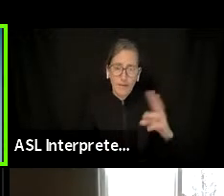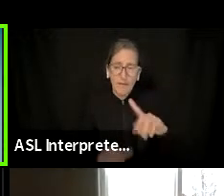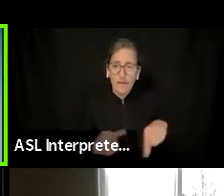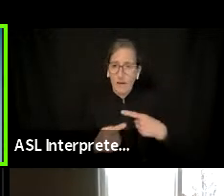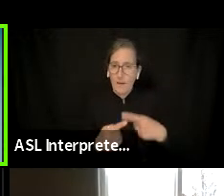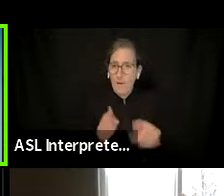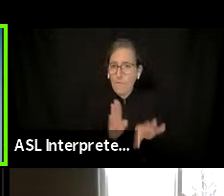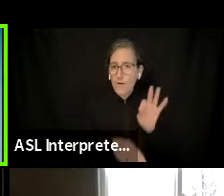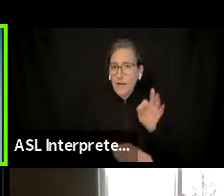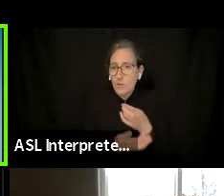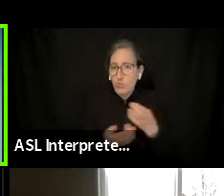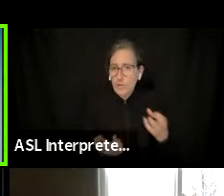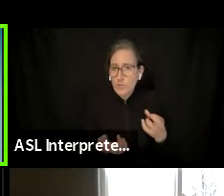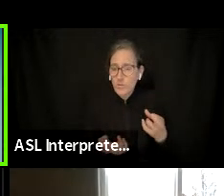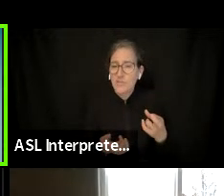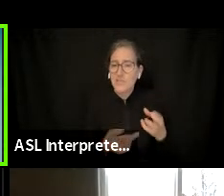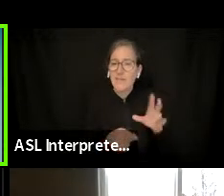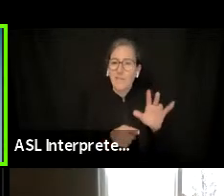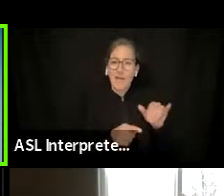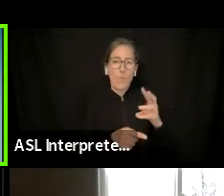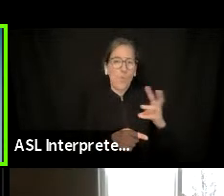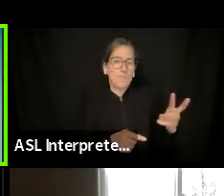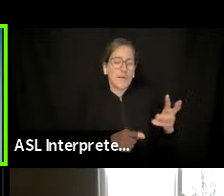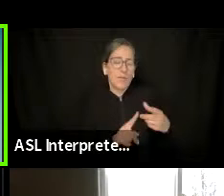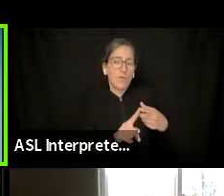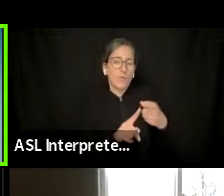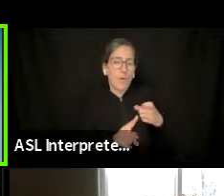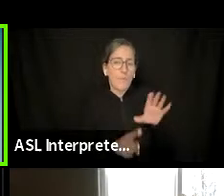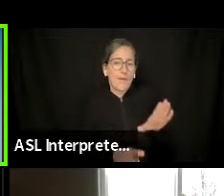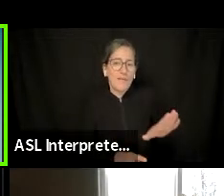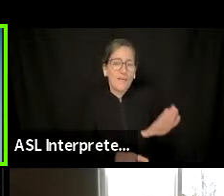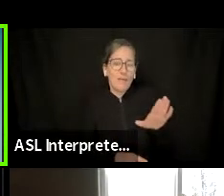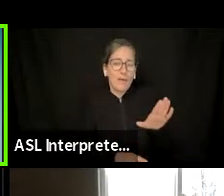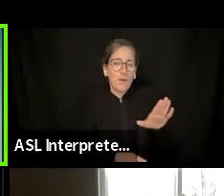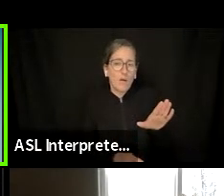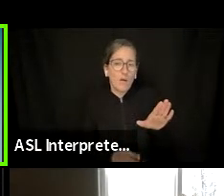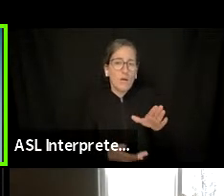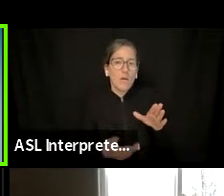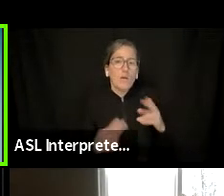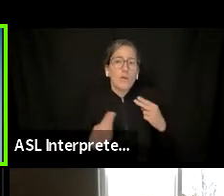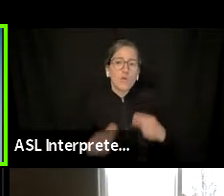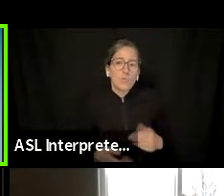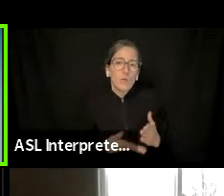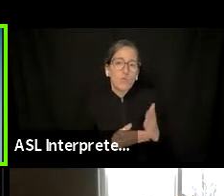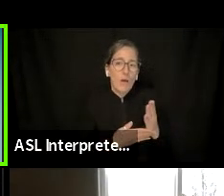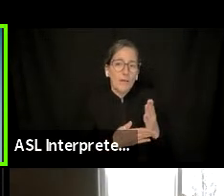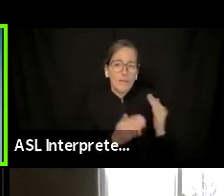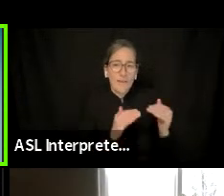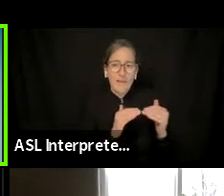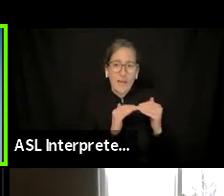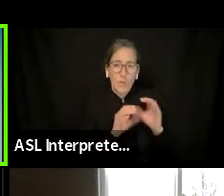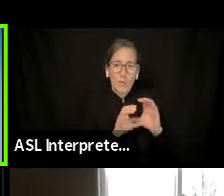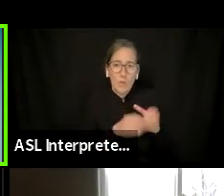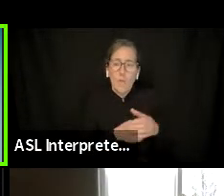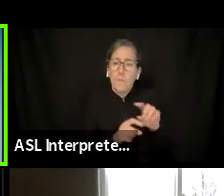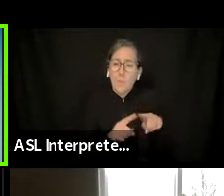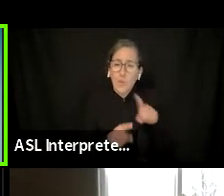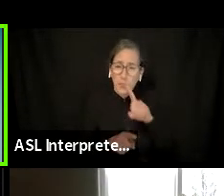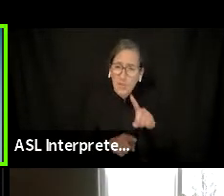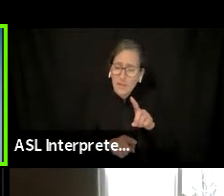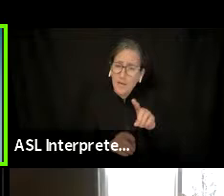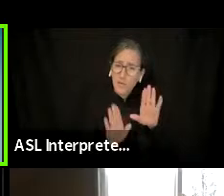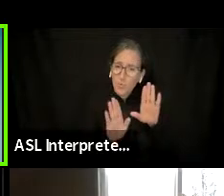their Human Rights and Equity Commission, but it was just so helpful and user-friendly. That was something that they must have been involved with to like